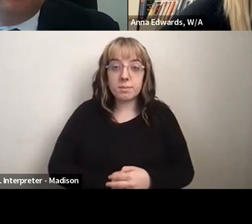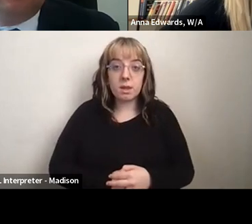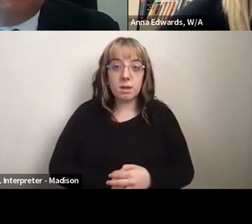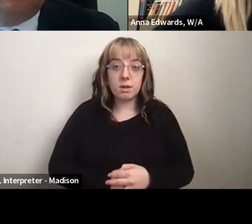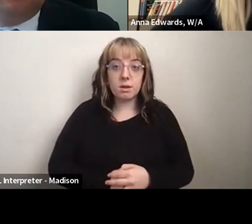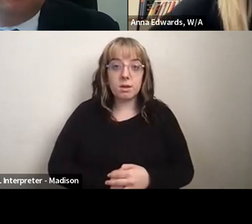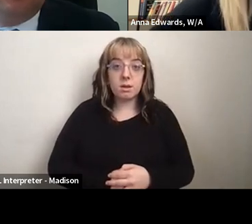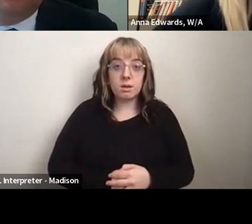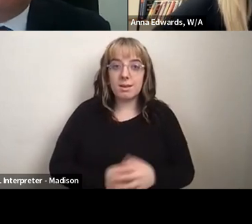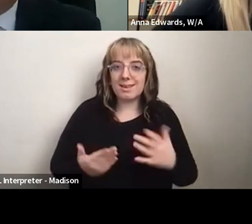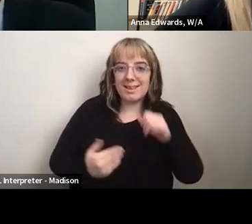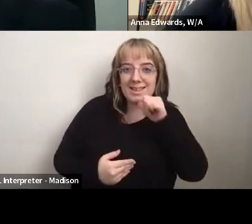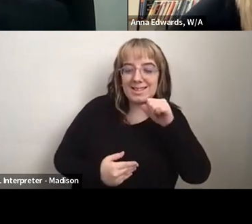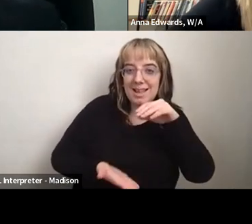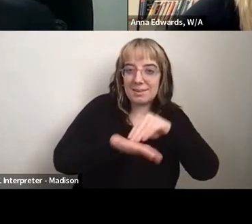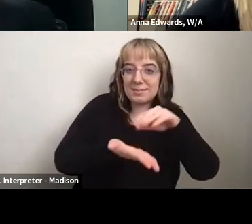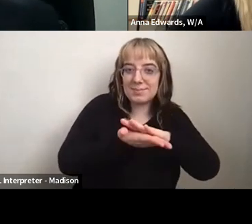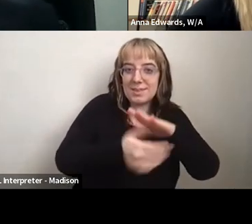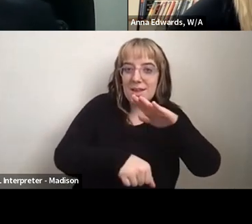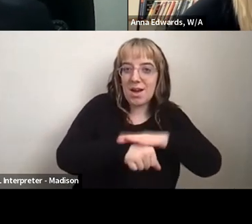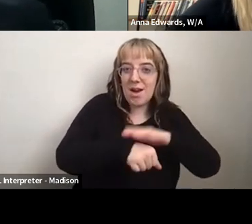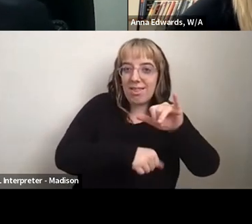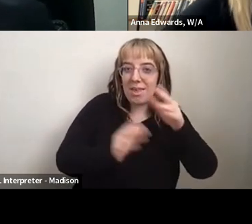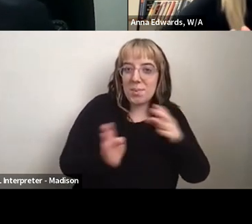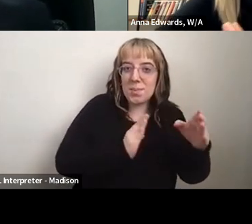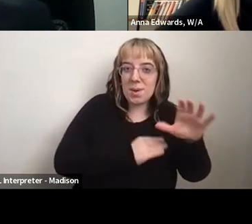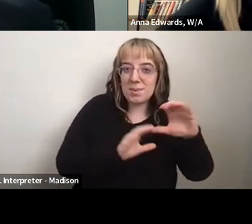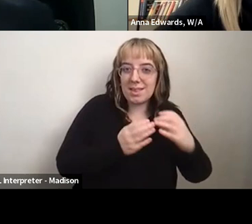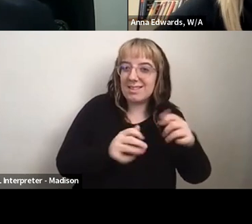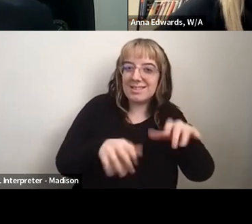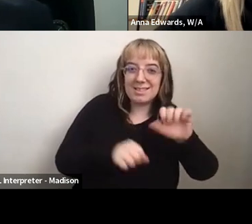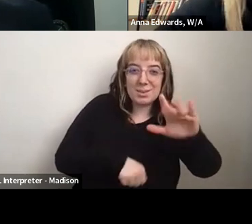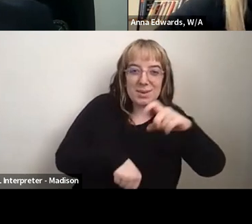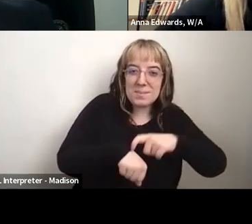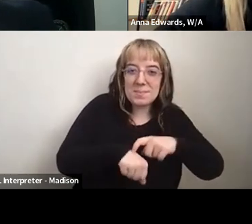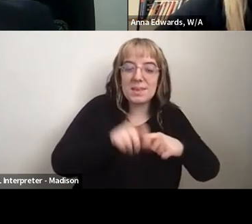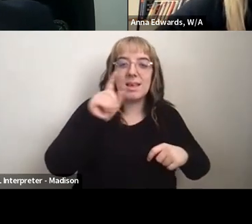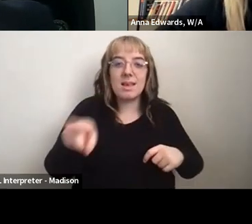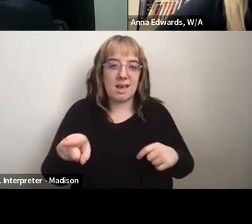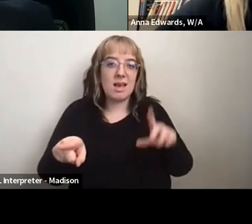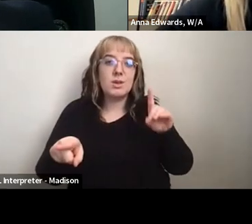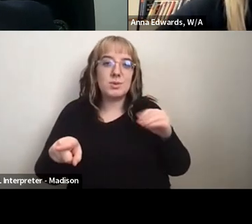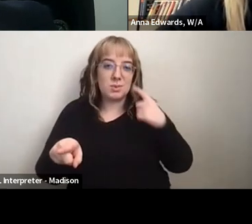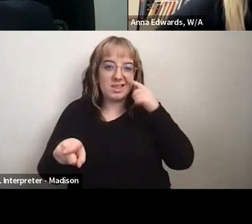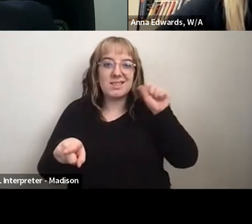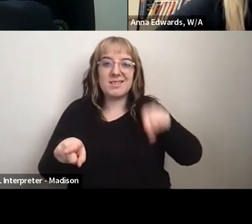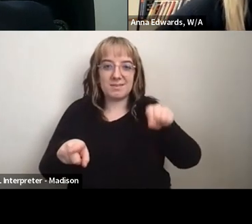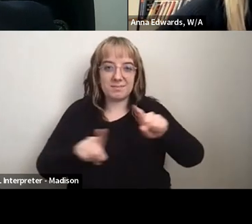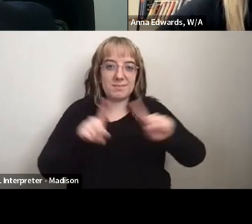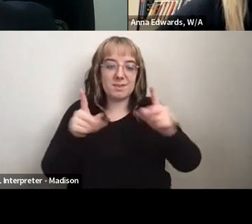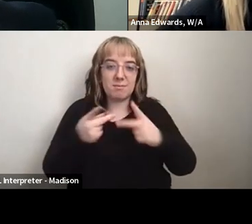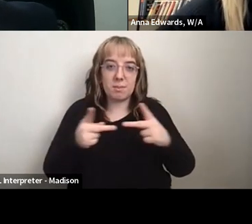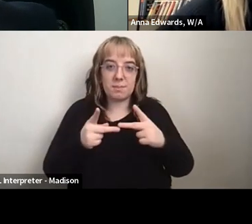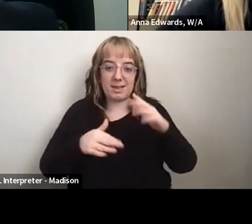Don't know if this wasn't this was not one we prepped for, so take your time. I do think we'll be in a different place, and we're looking now